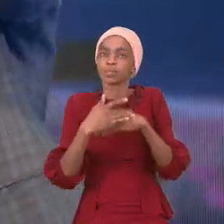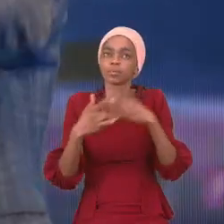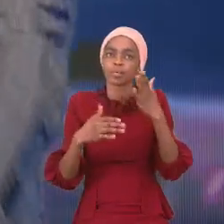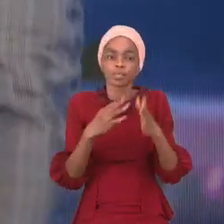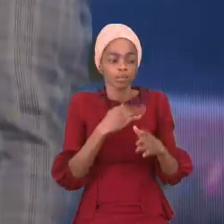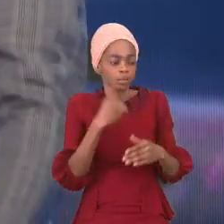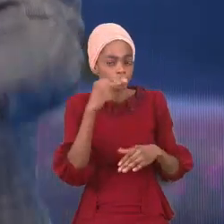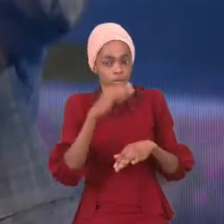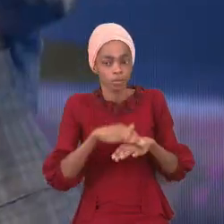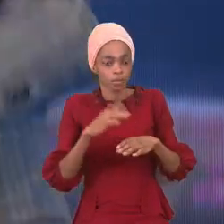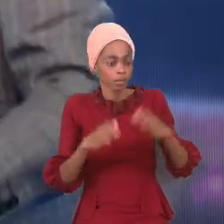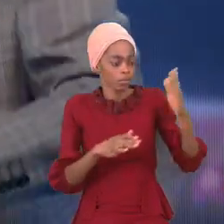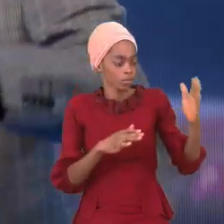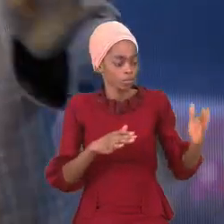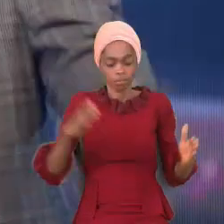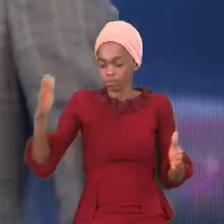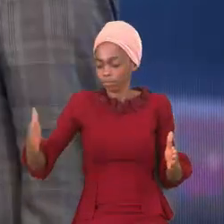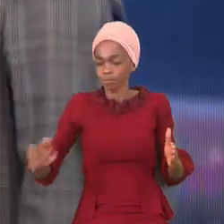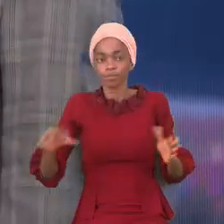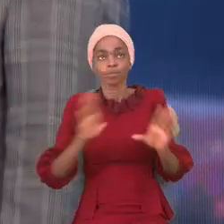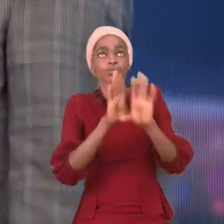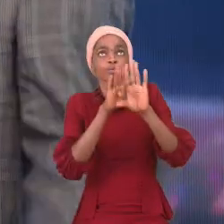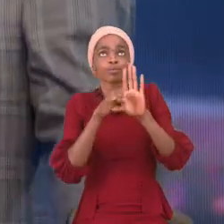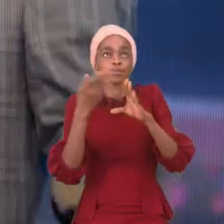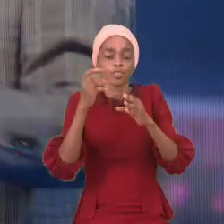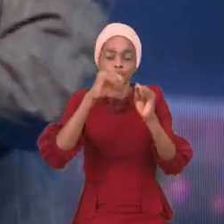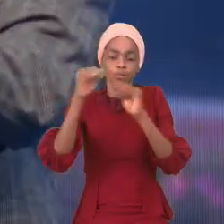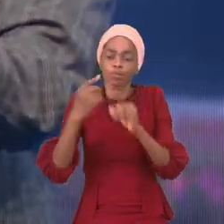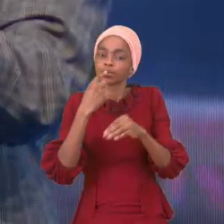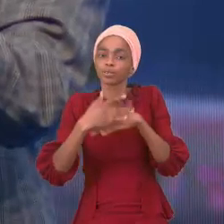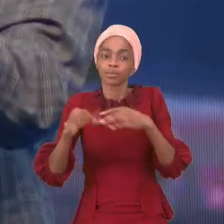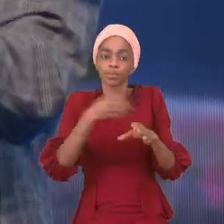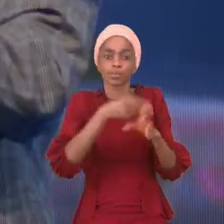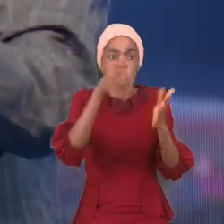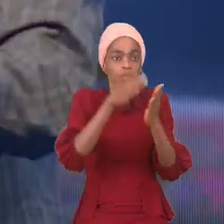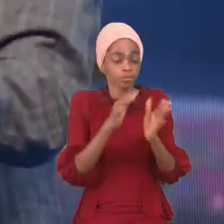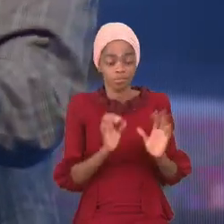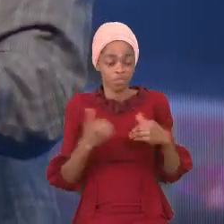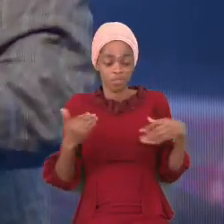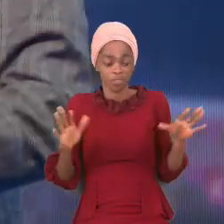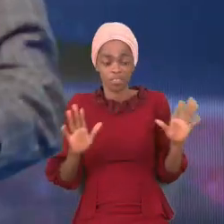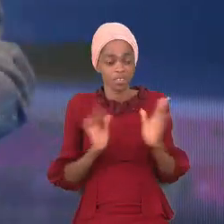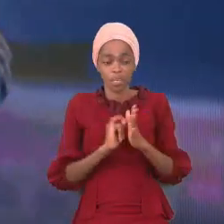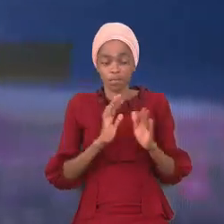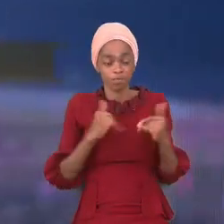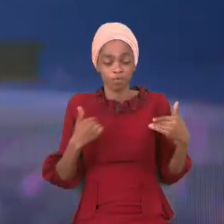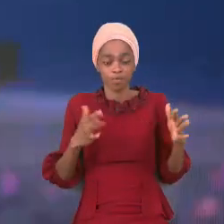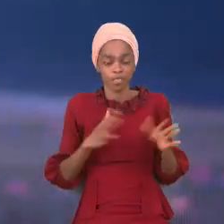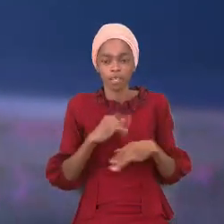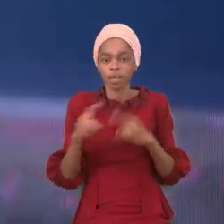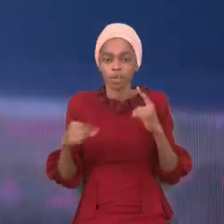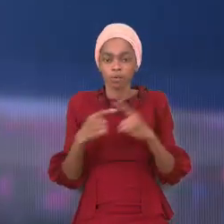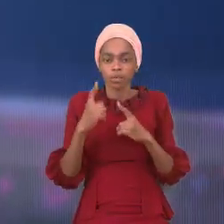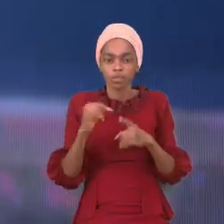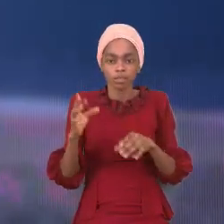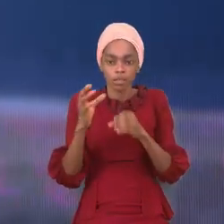the side posts of that door, you apply the blood of the lamb. That's all, that's all, that's all. And then when the